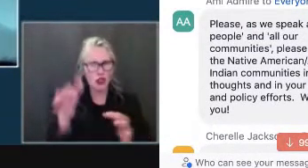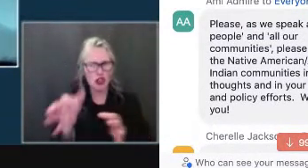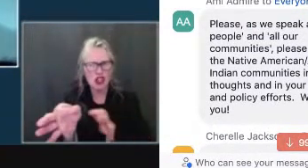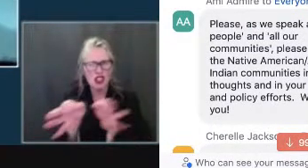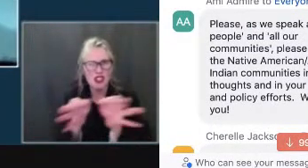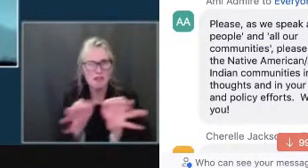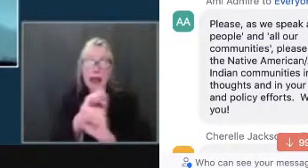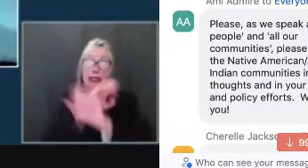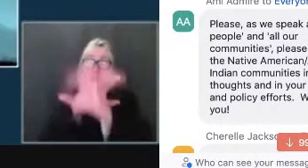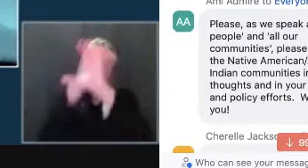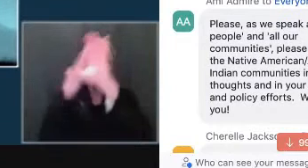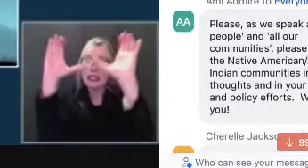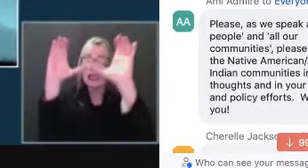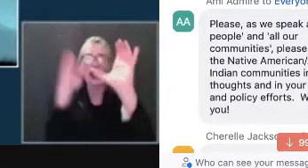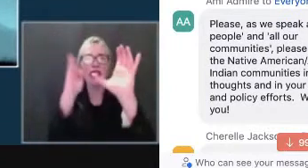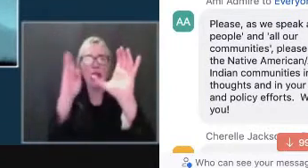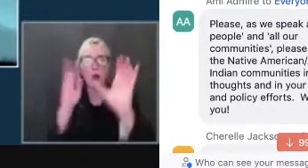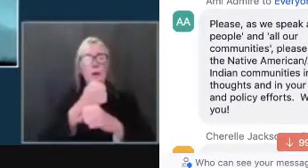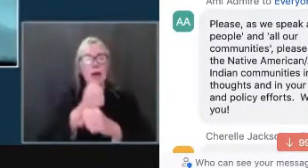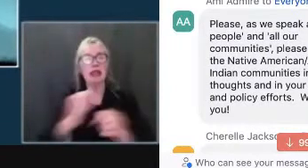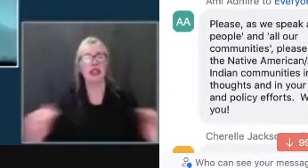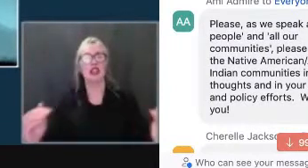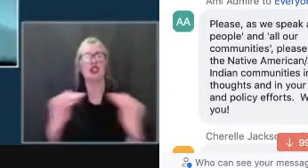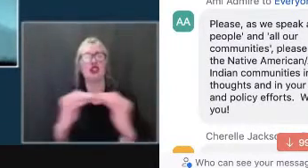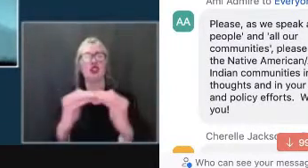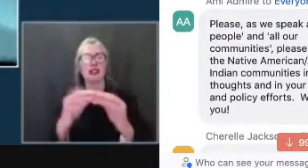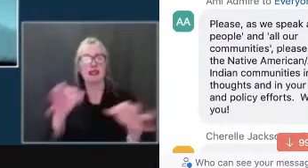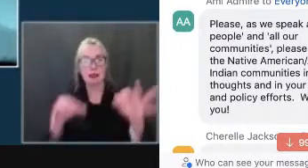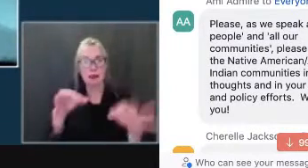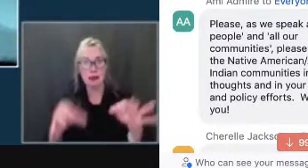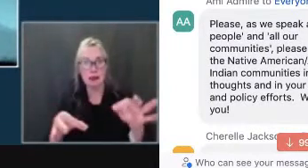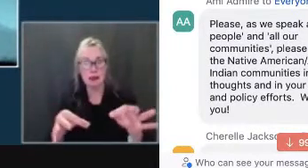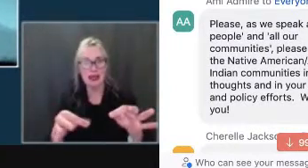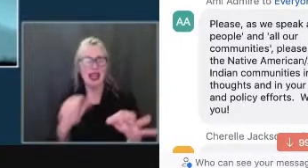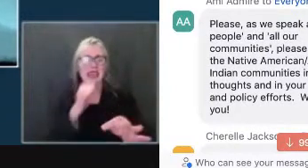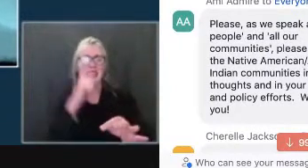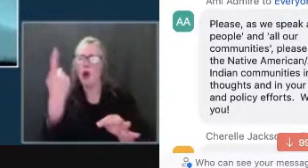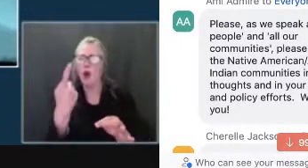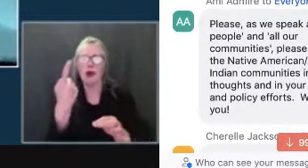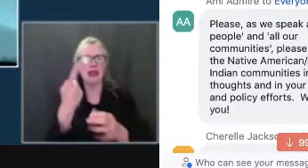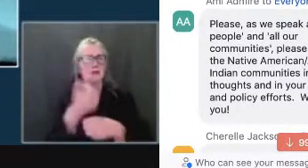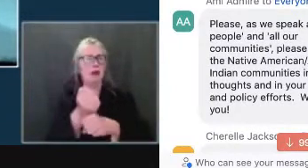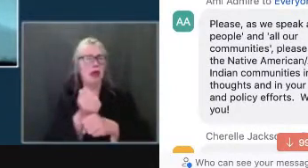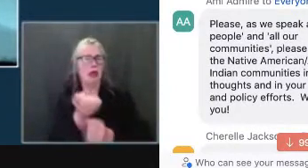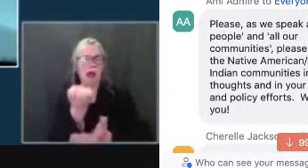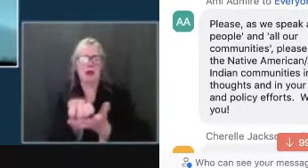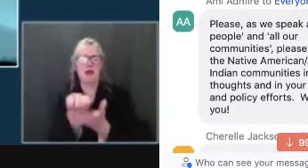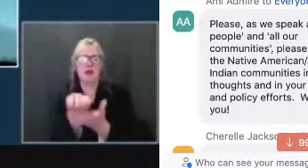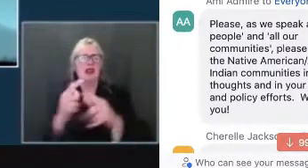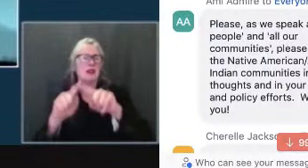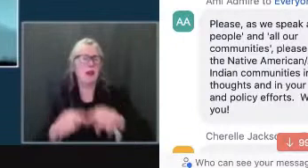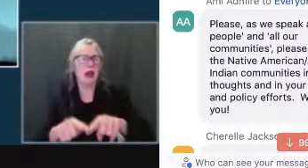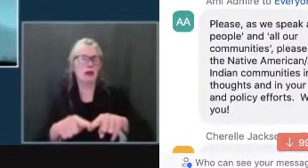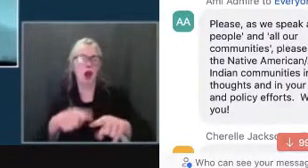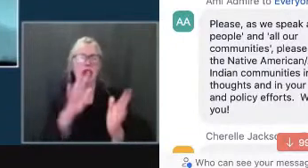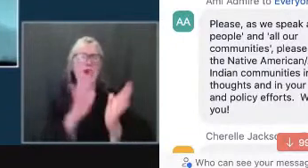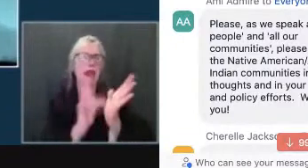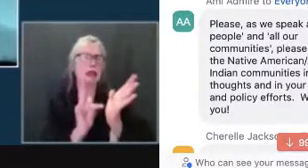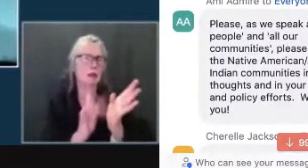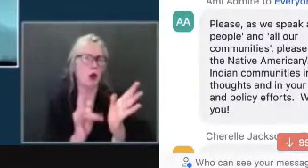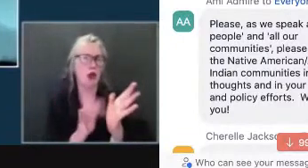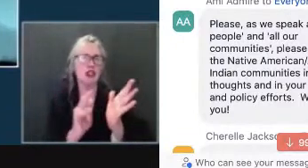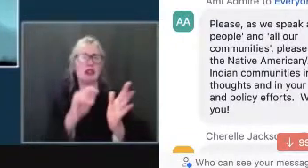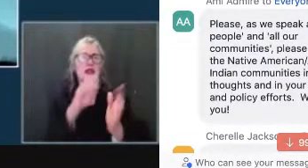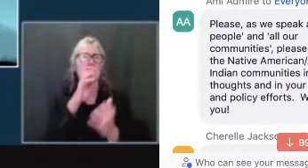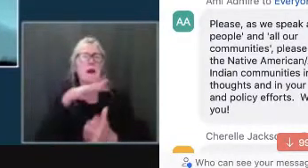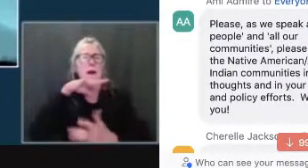justice, re-envisions our economy not to be based on pollution, extraction, and exploitation, but to be equitable and